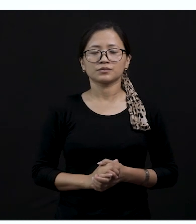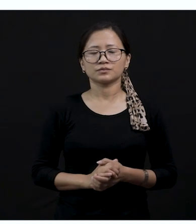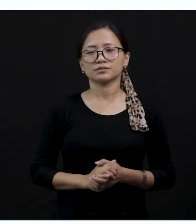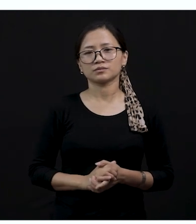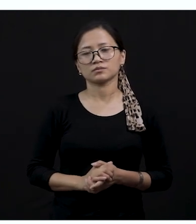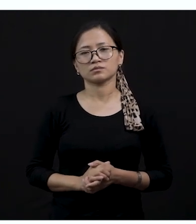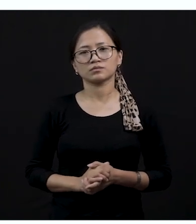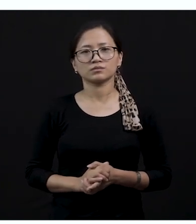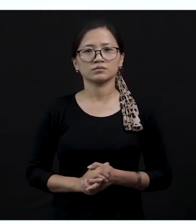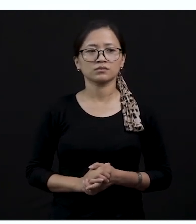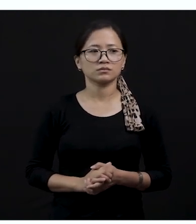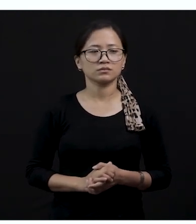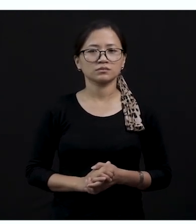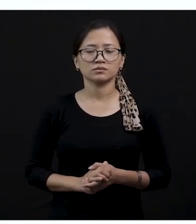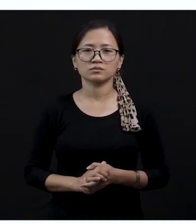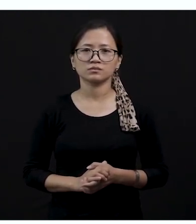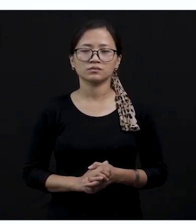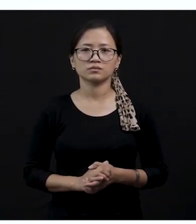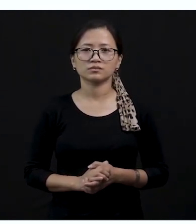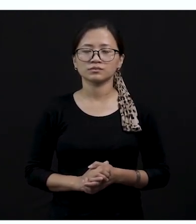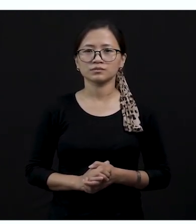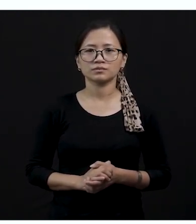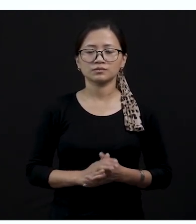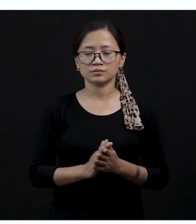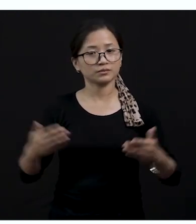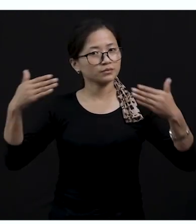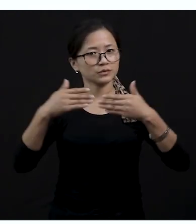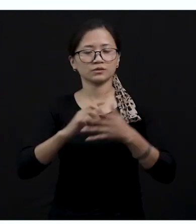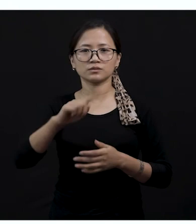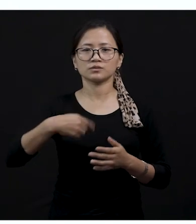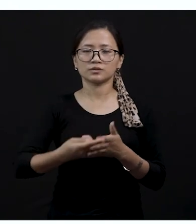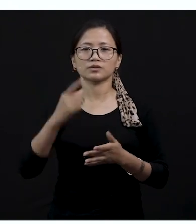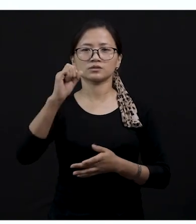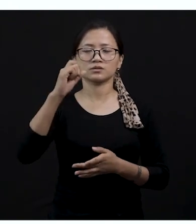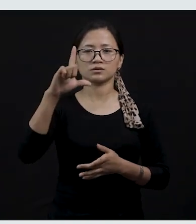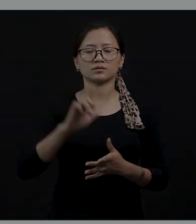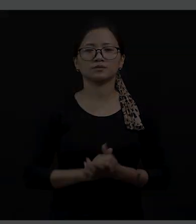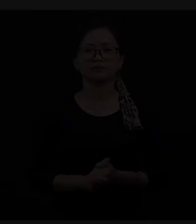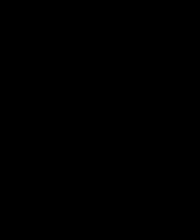or a line, okay? So that is all for today's class. We will meet in the next class.